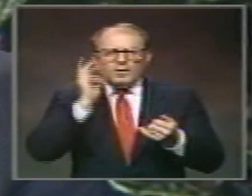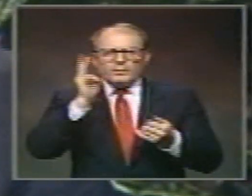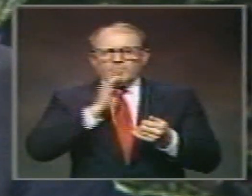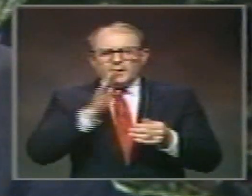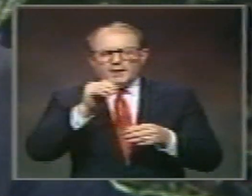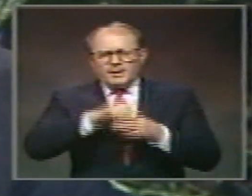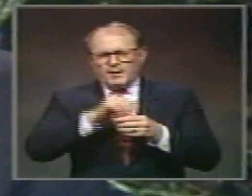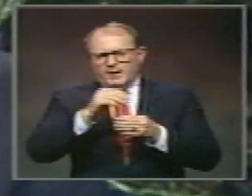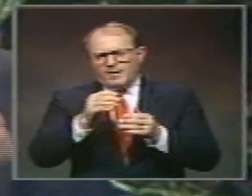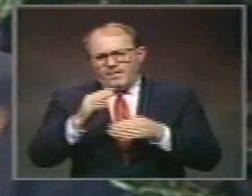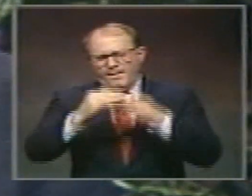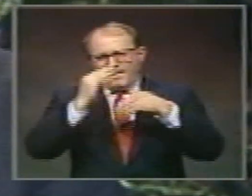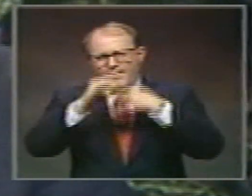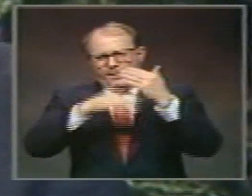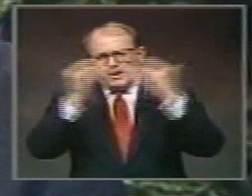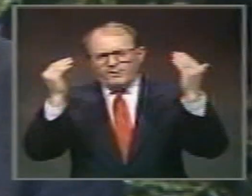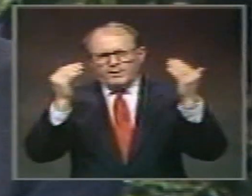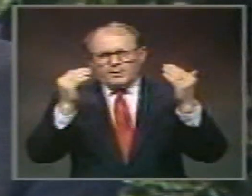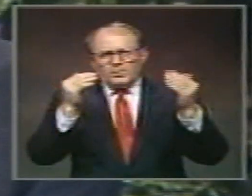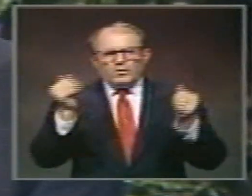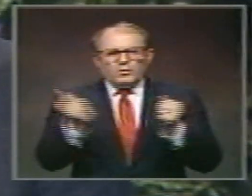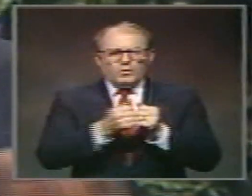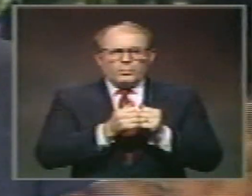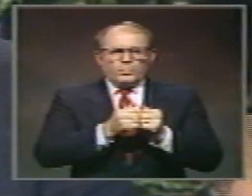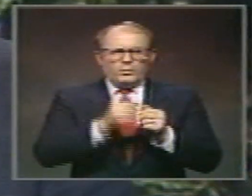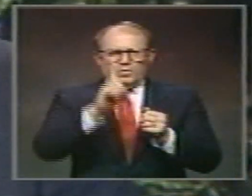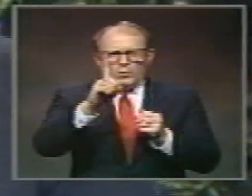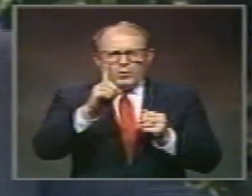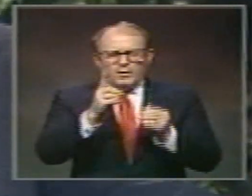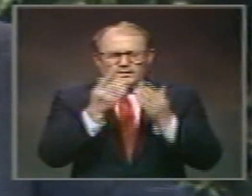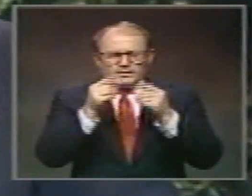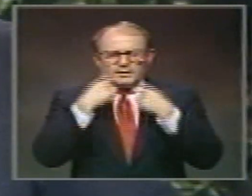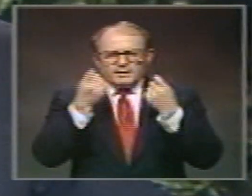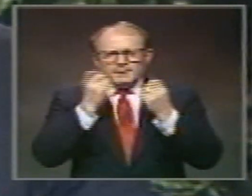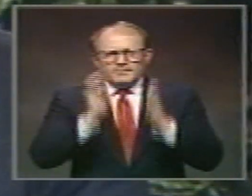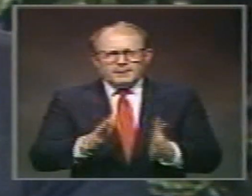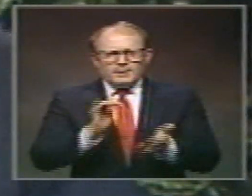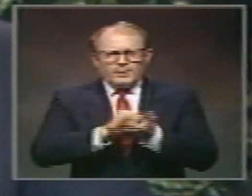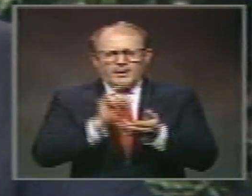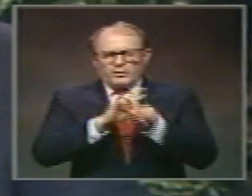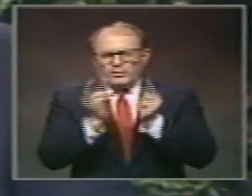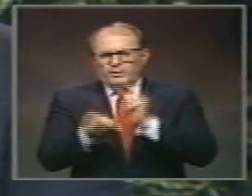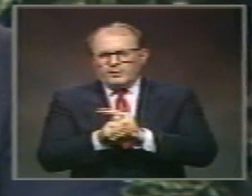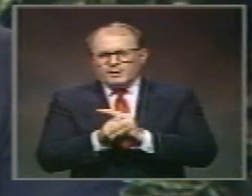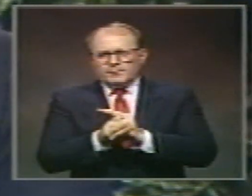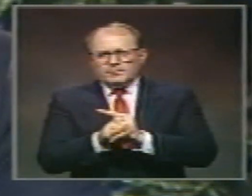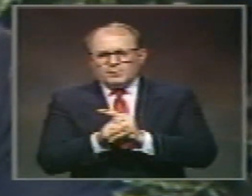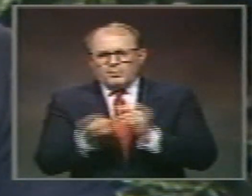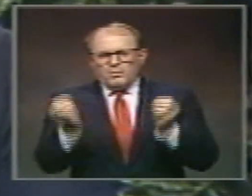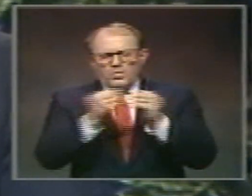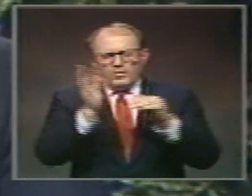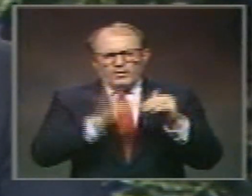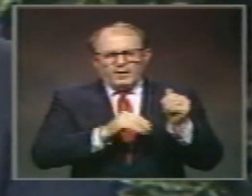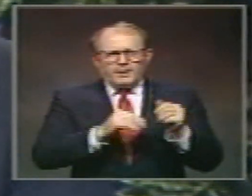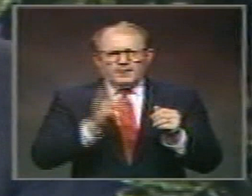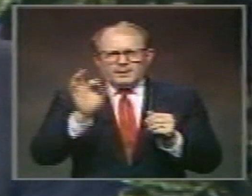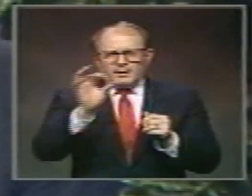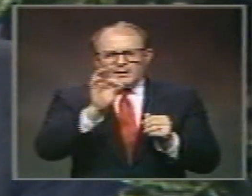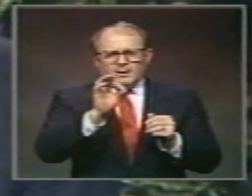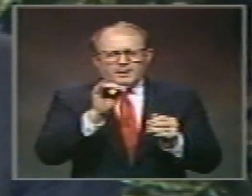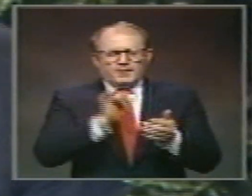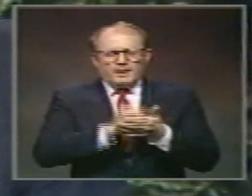heaven over one sinner that repents more than over 99 just persons who need no